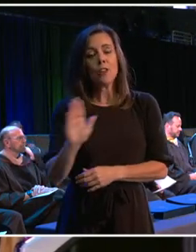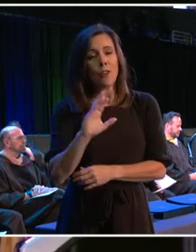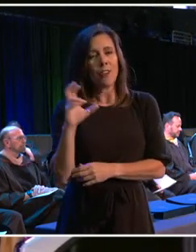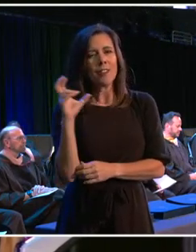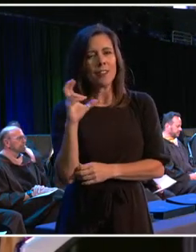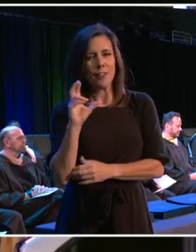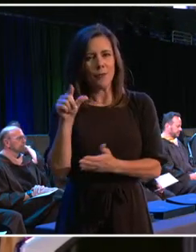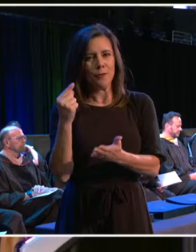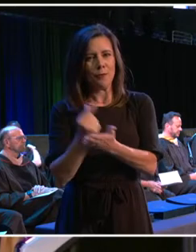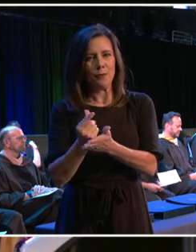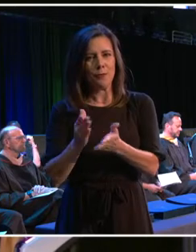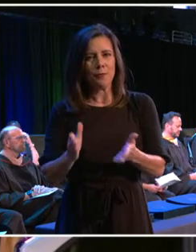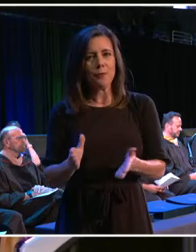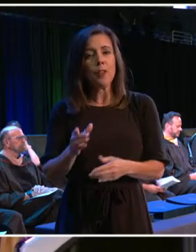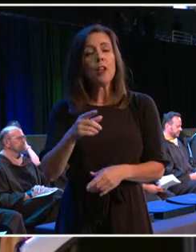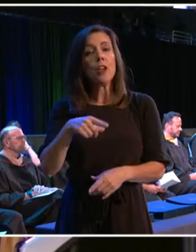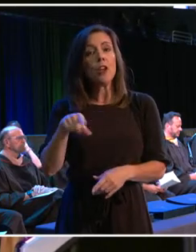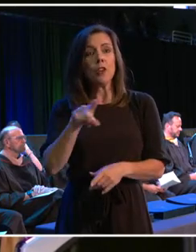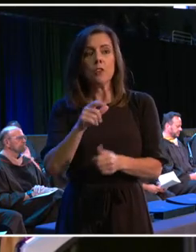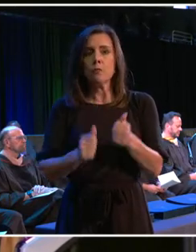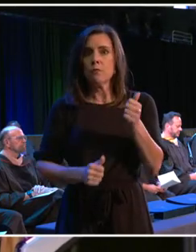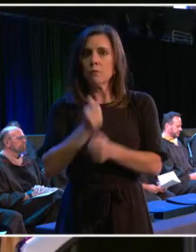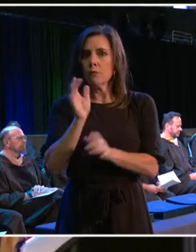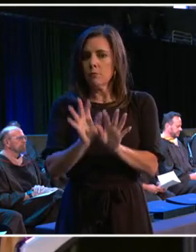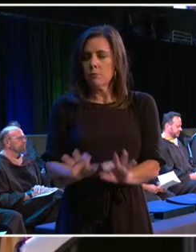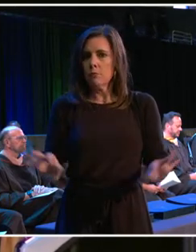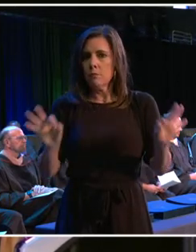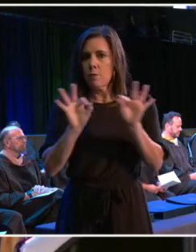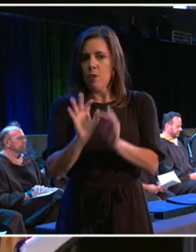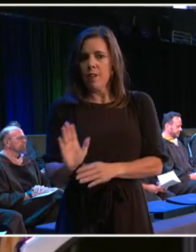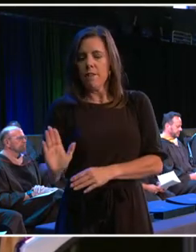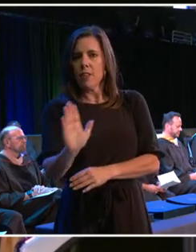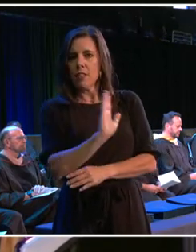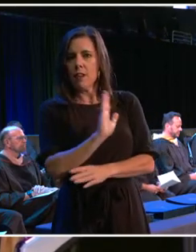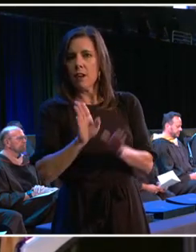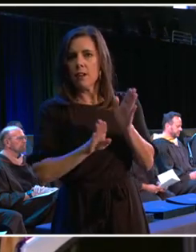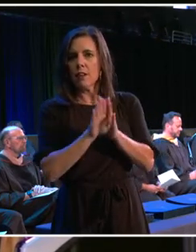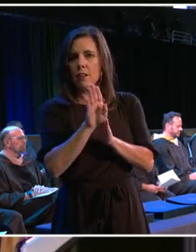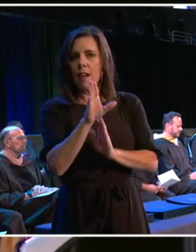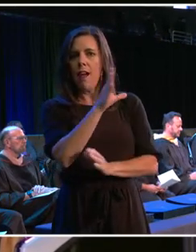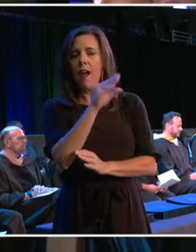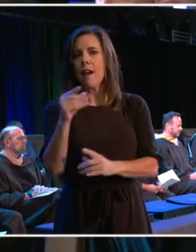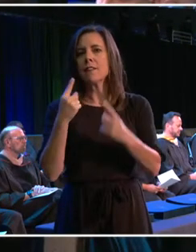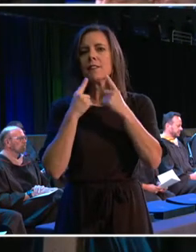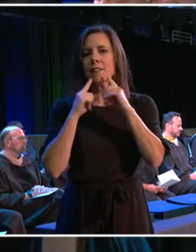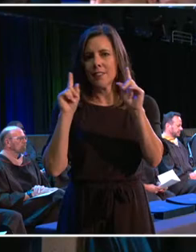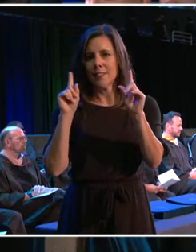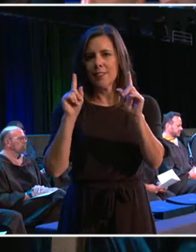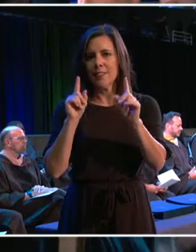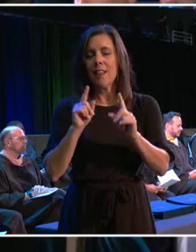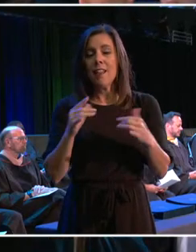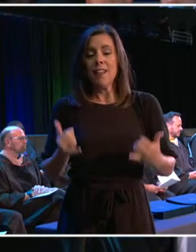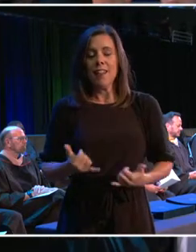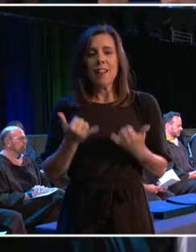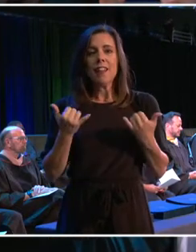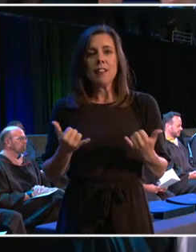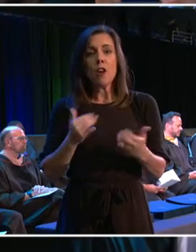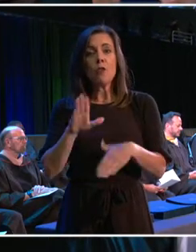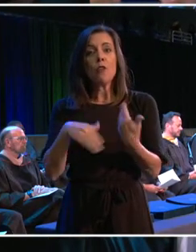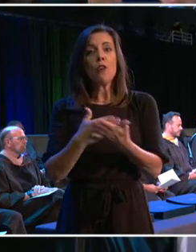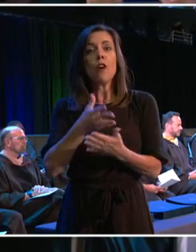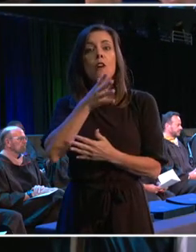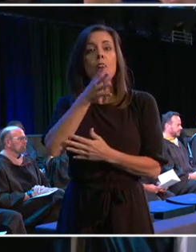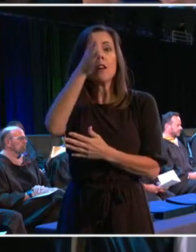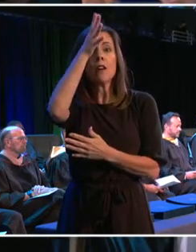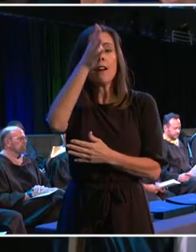Ridge graduate. You have played the biggest role in their development and in their success. At this time, would all